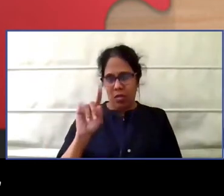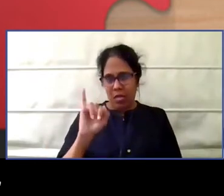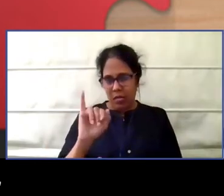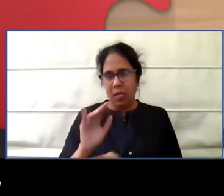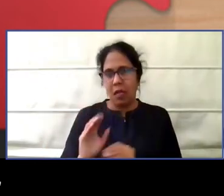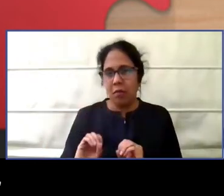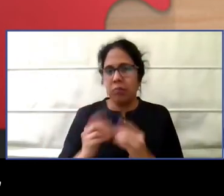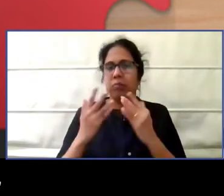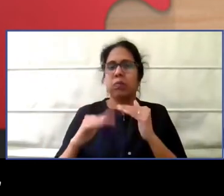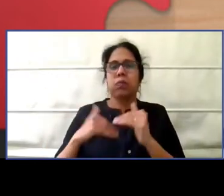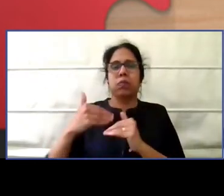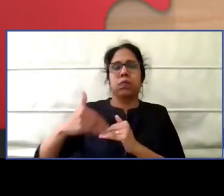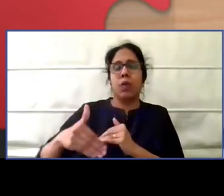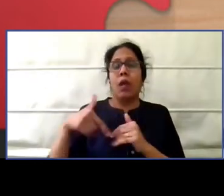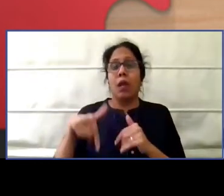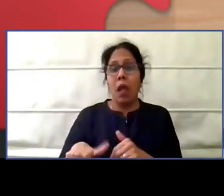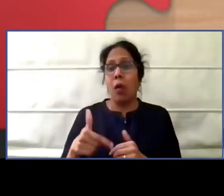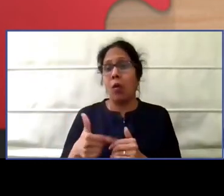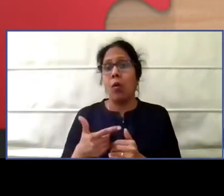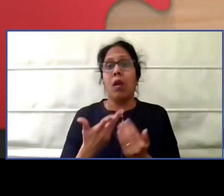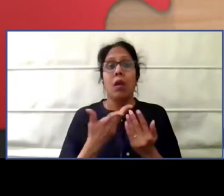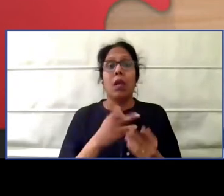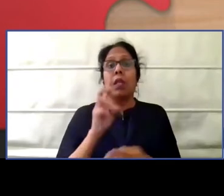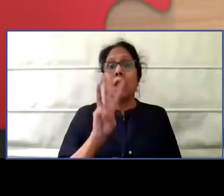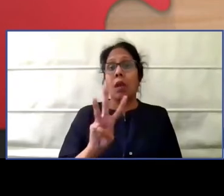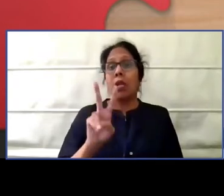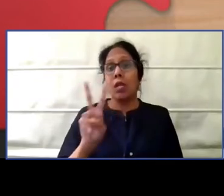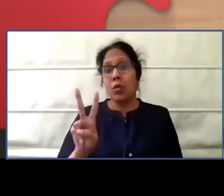this current batch of 8, there are 32 fellows.